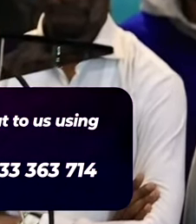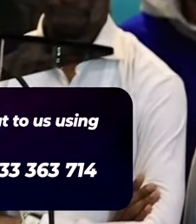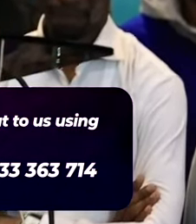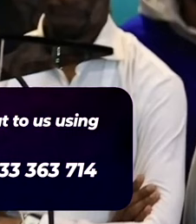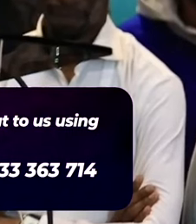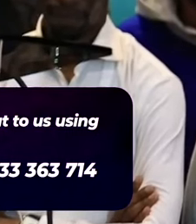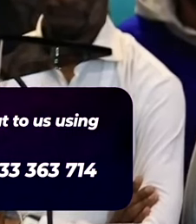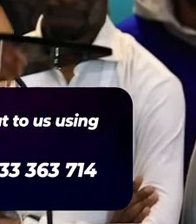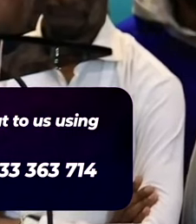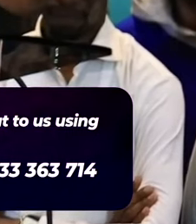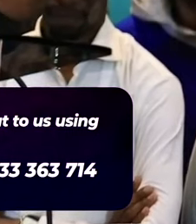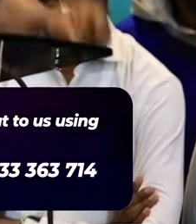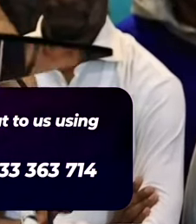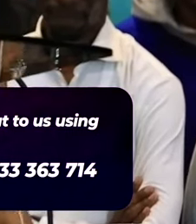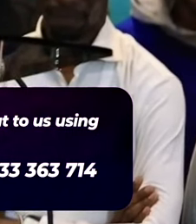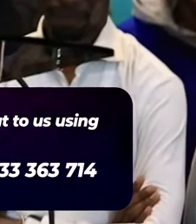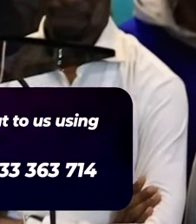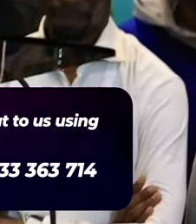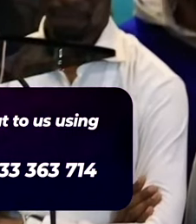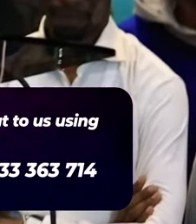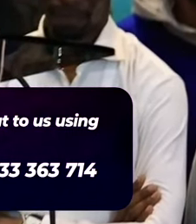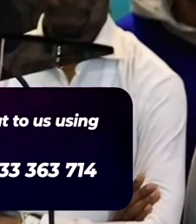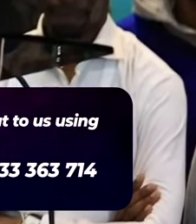sanctioned. Today we pray.